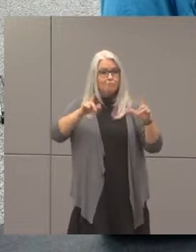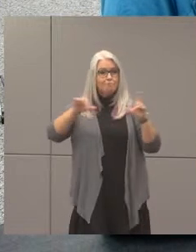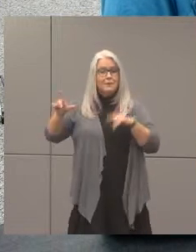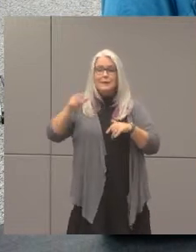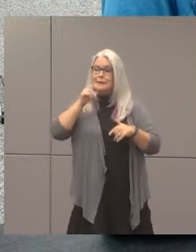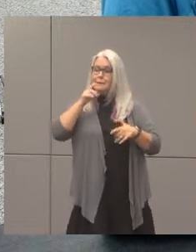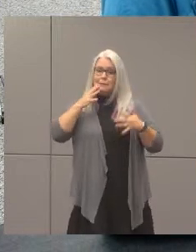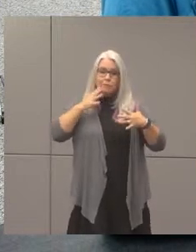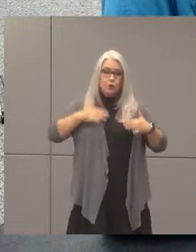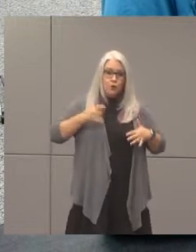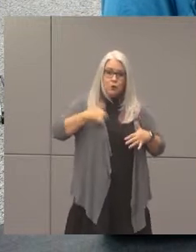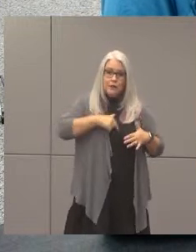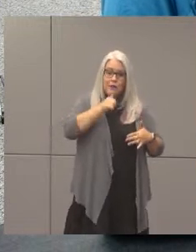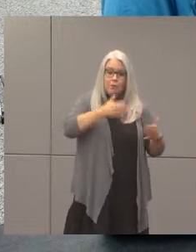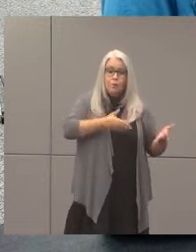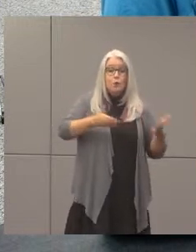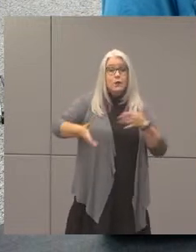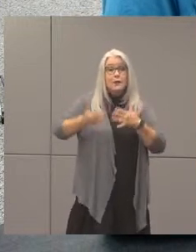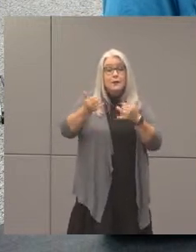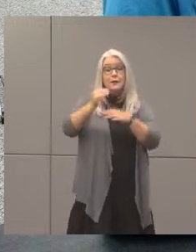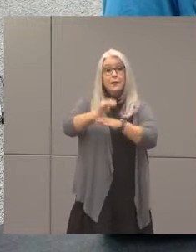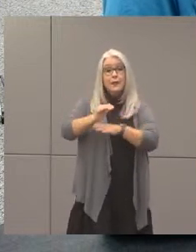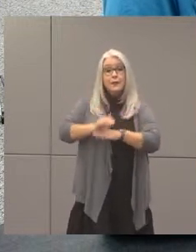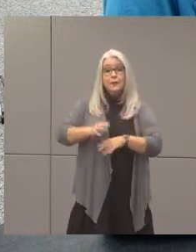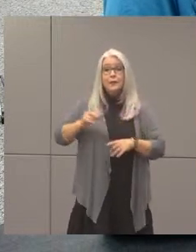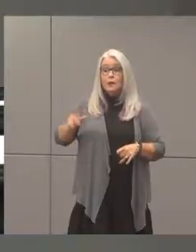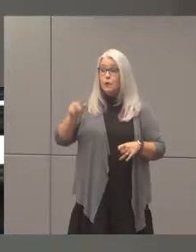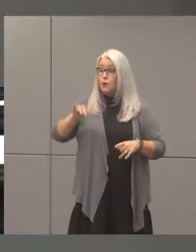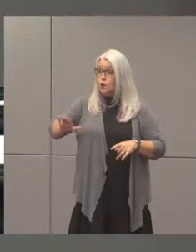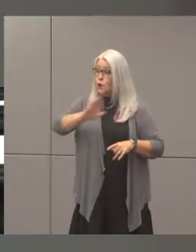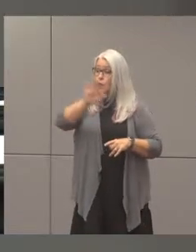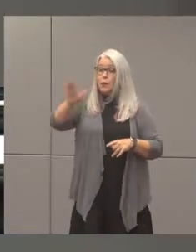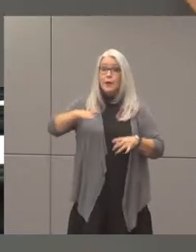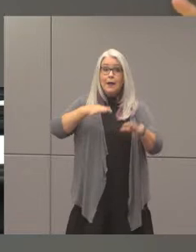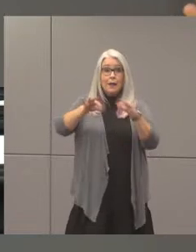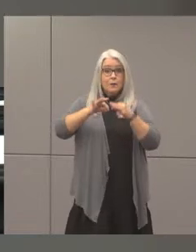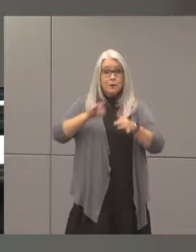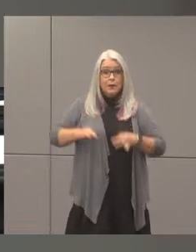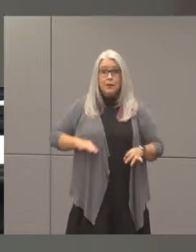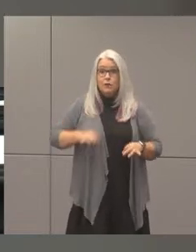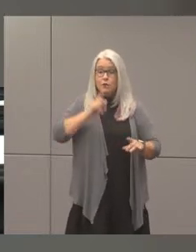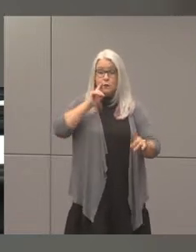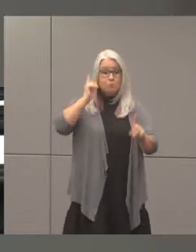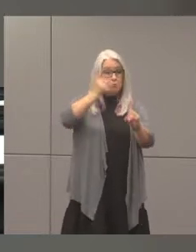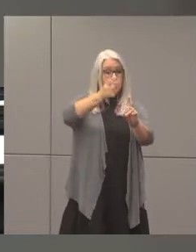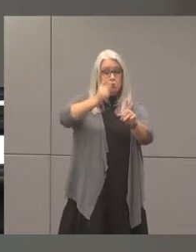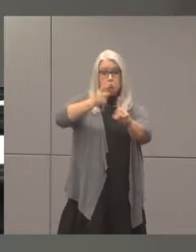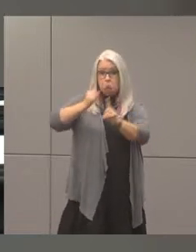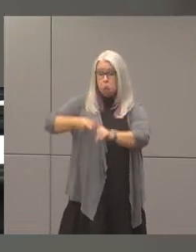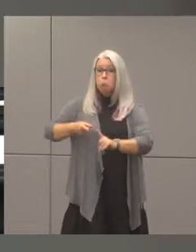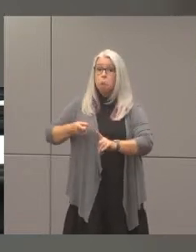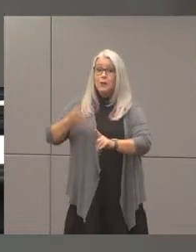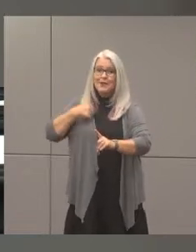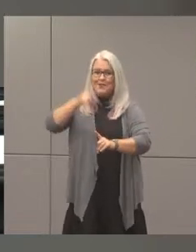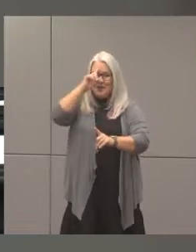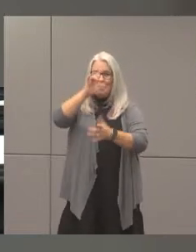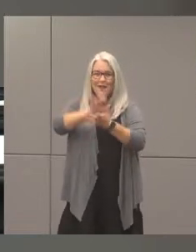but if you wanted some additional information, we could certainly provide that. Your explanations have been right on, and we believe